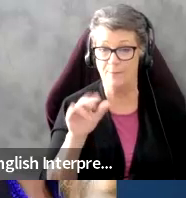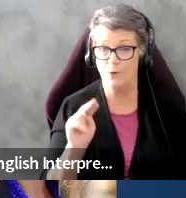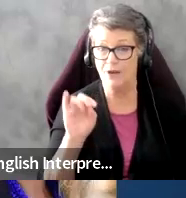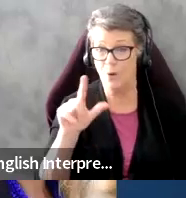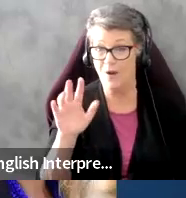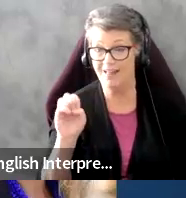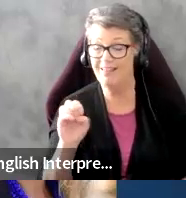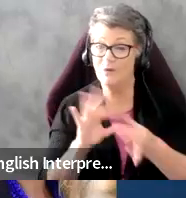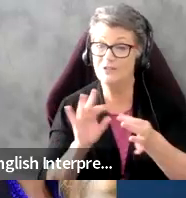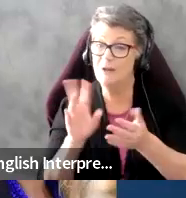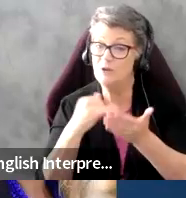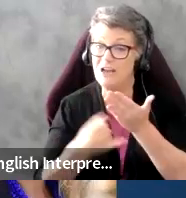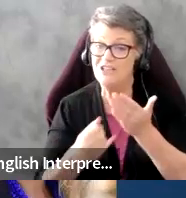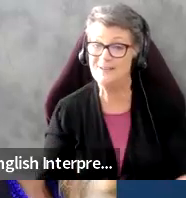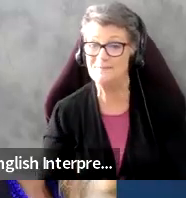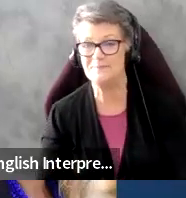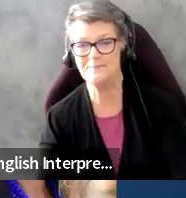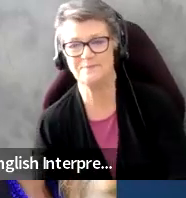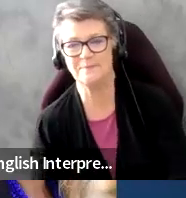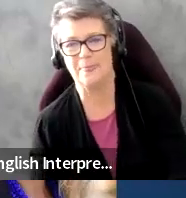bit about your project?